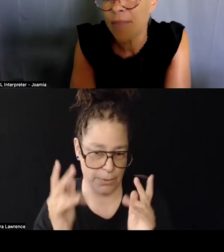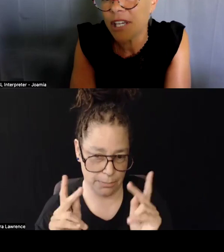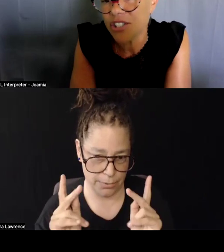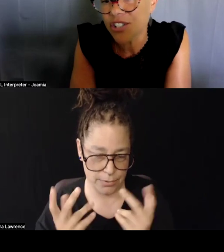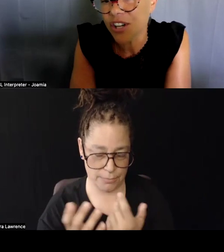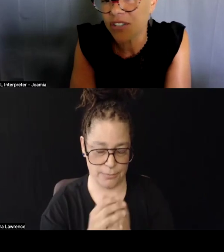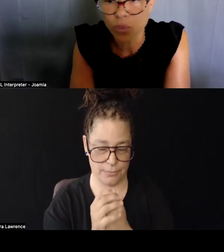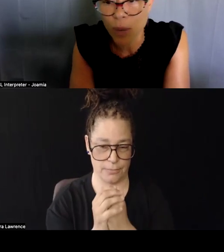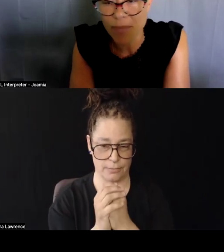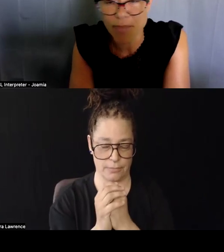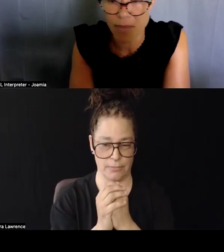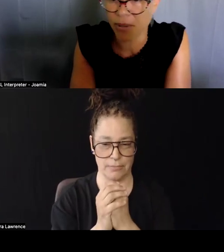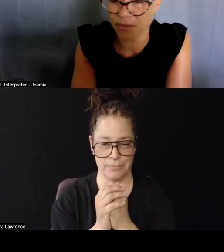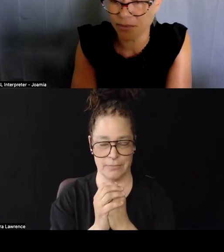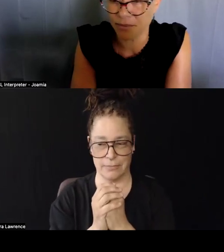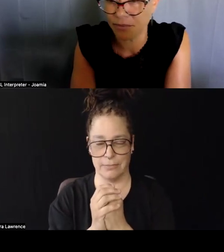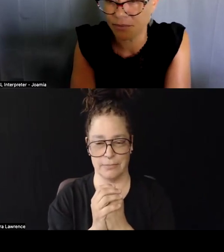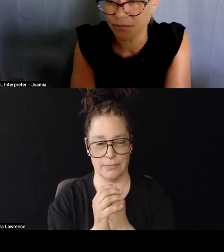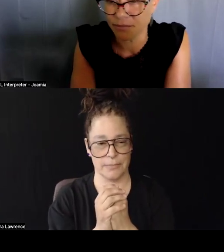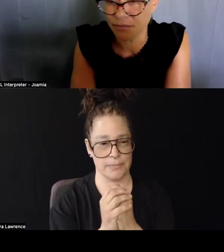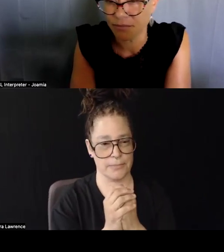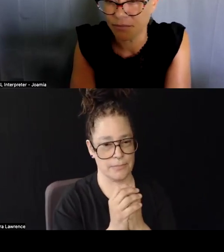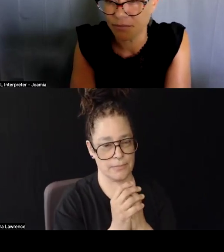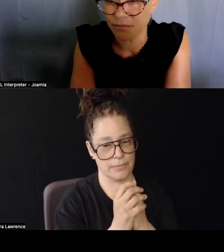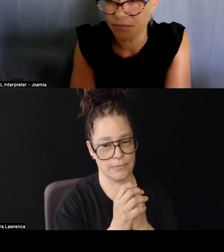an image of white people.